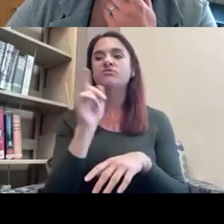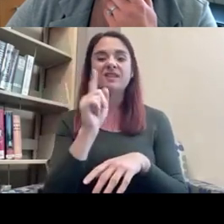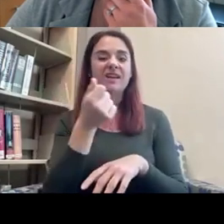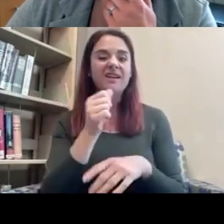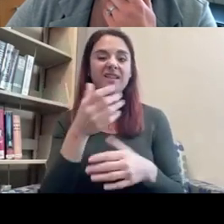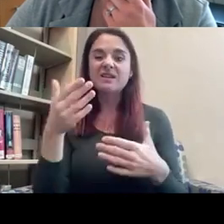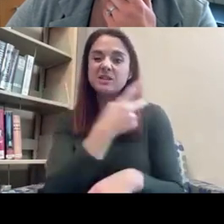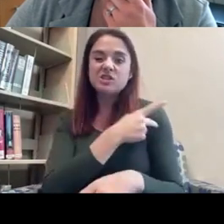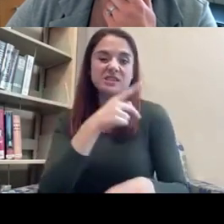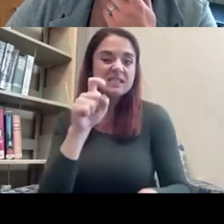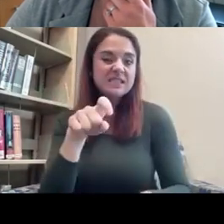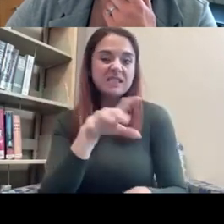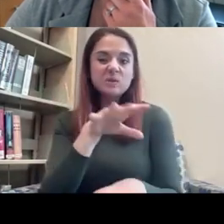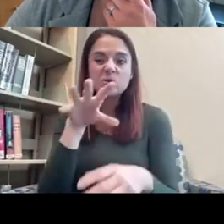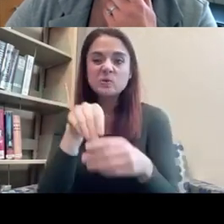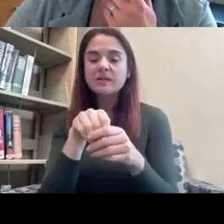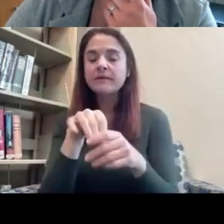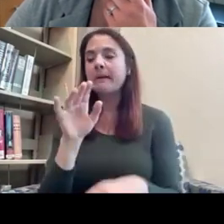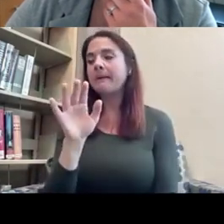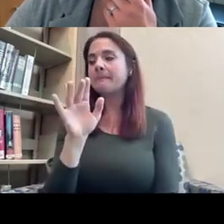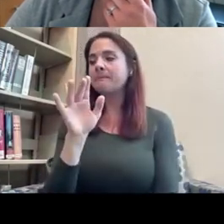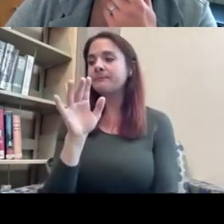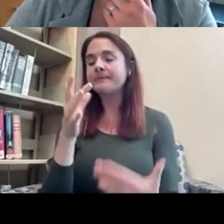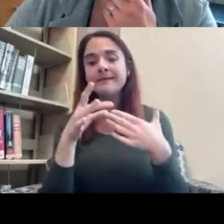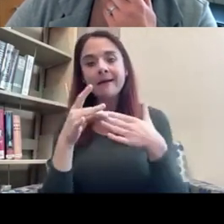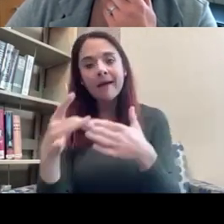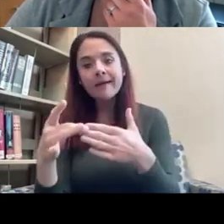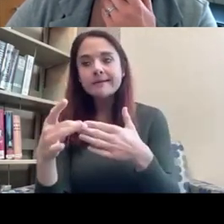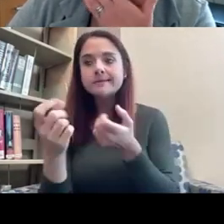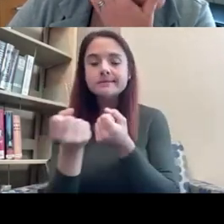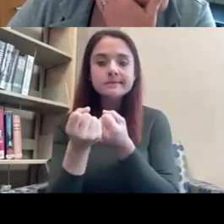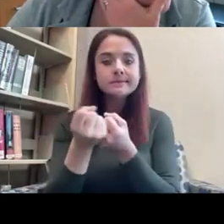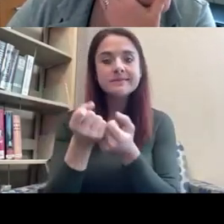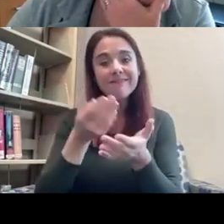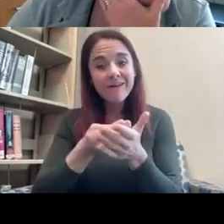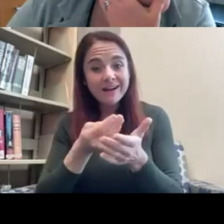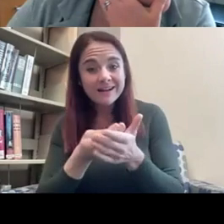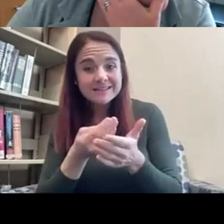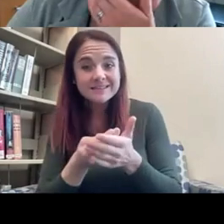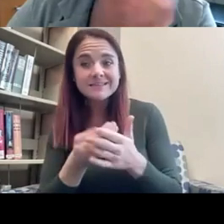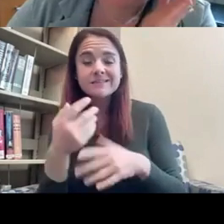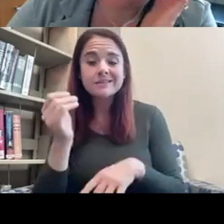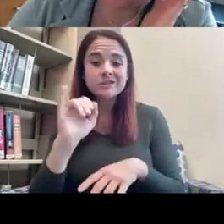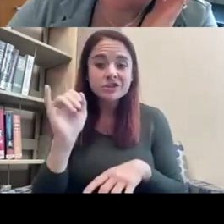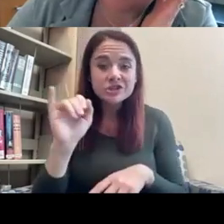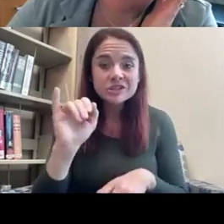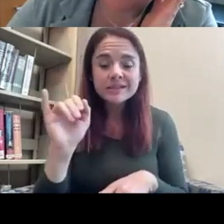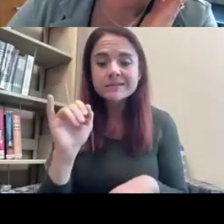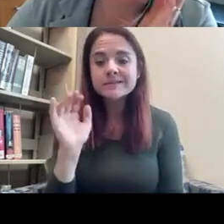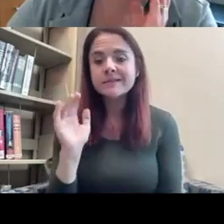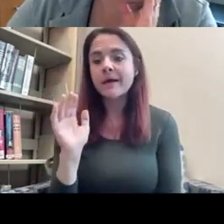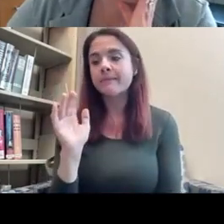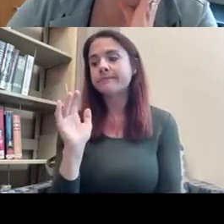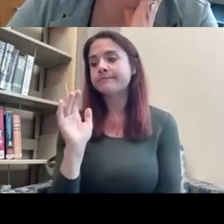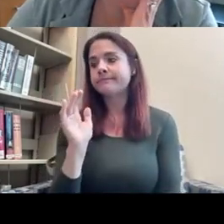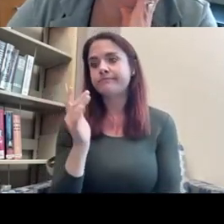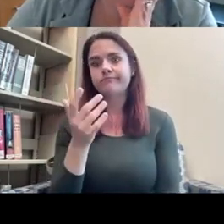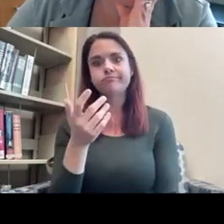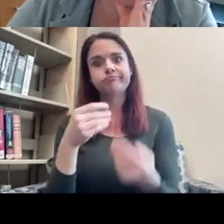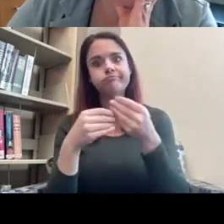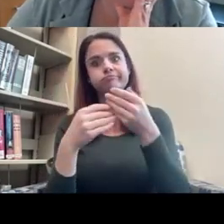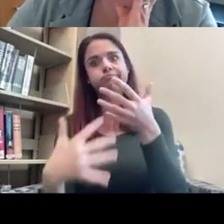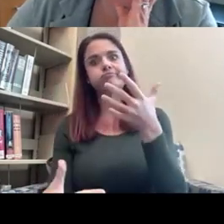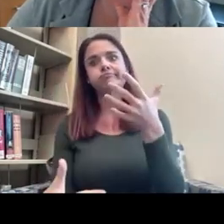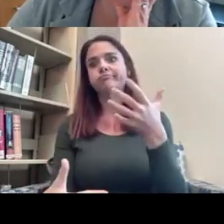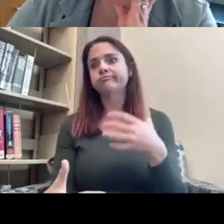need, including guidance with finances, insurance, you name it.